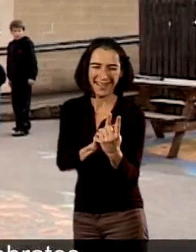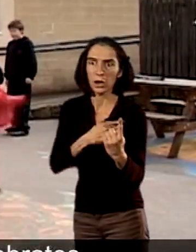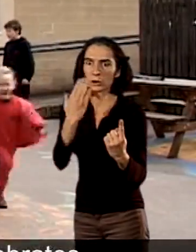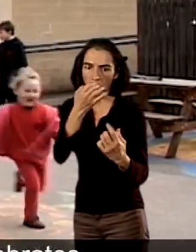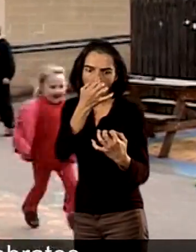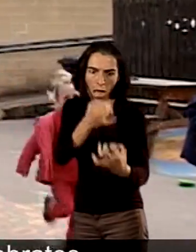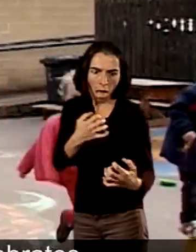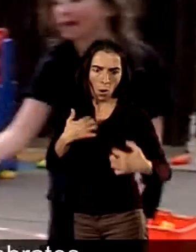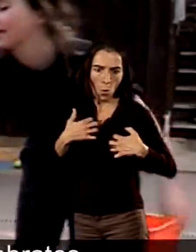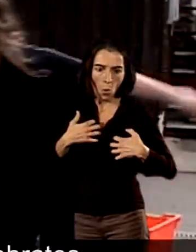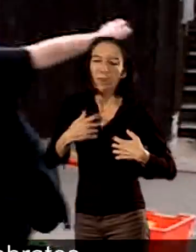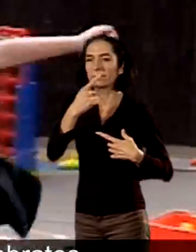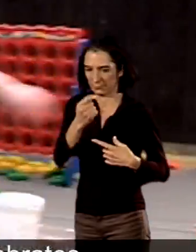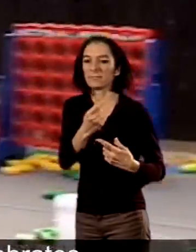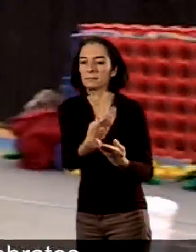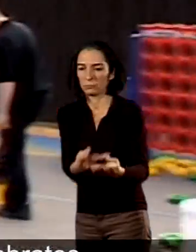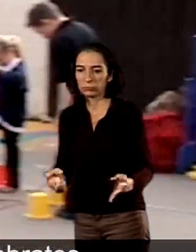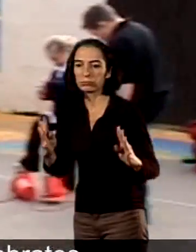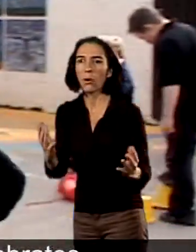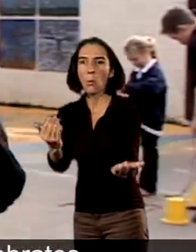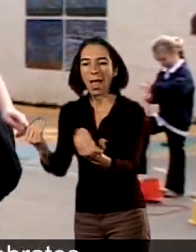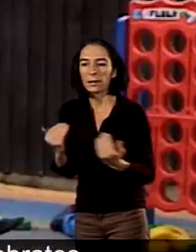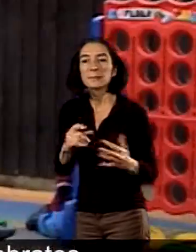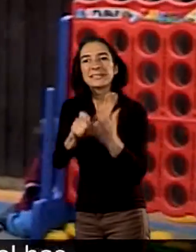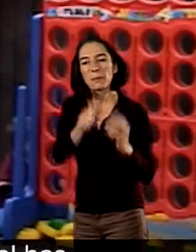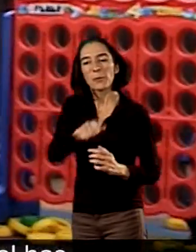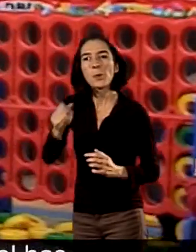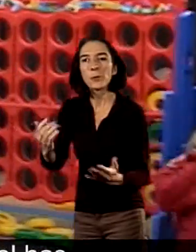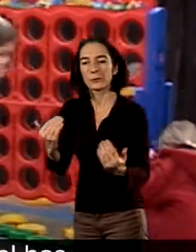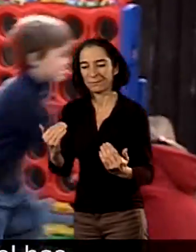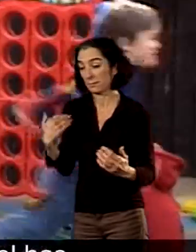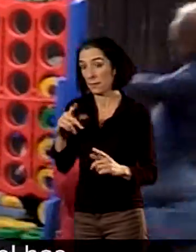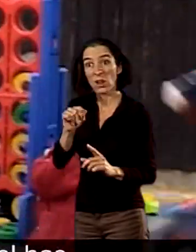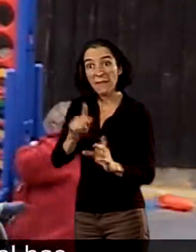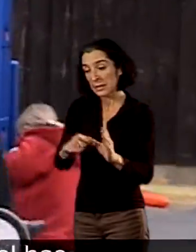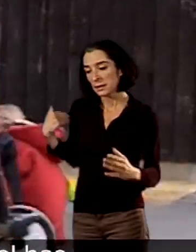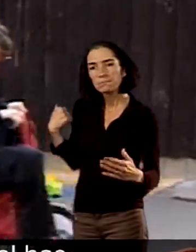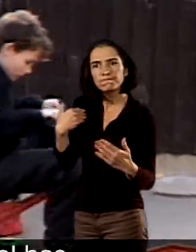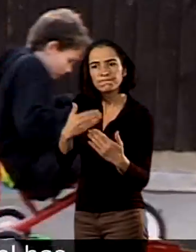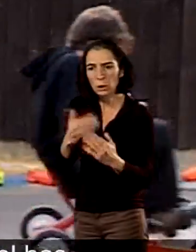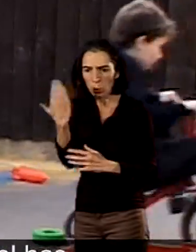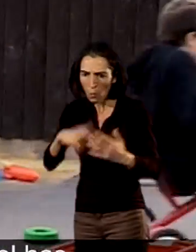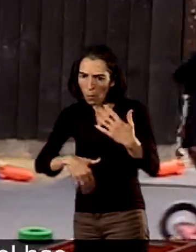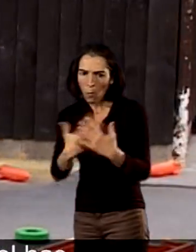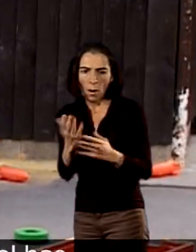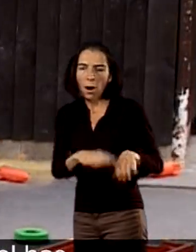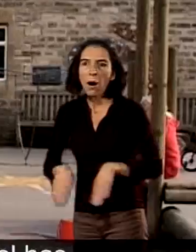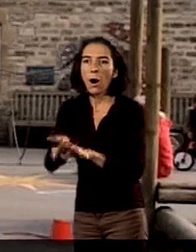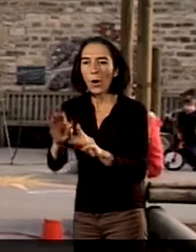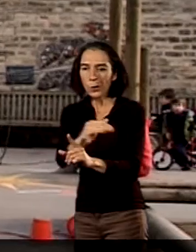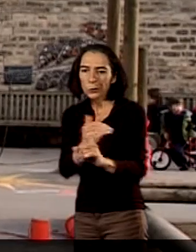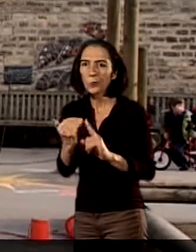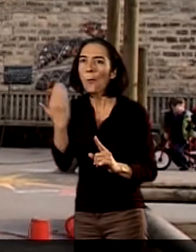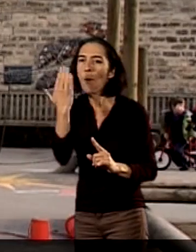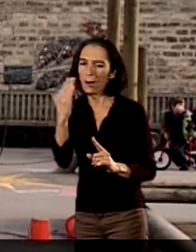which celebrates diversity and welcomes all pupils. Over the last 11 years, the school has developed a whole school environment